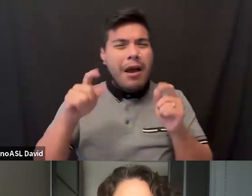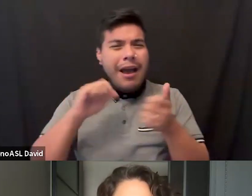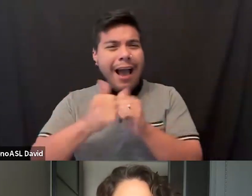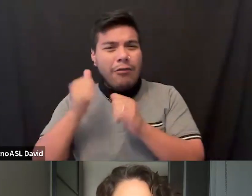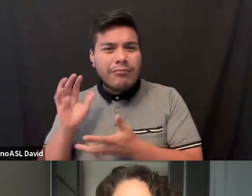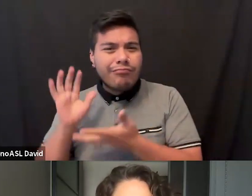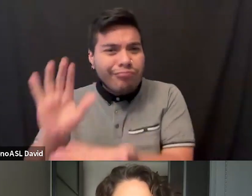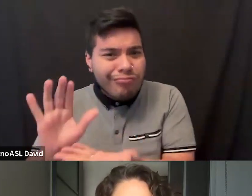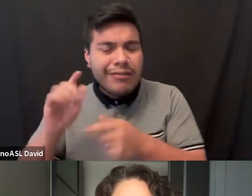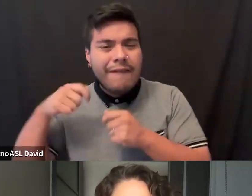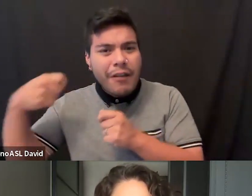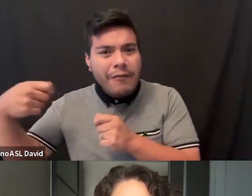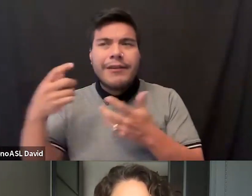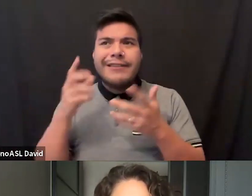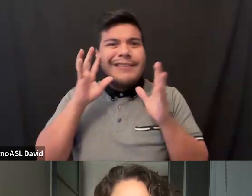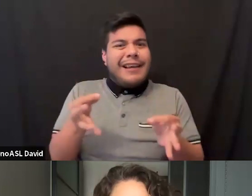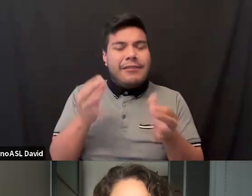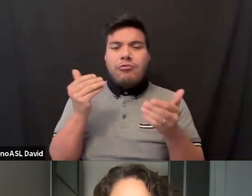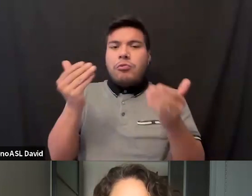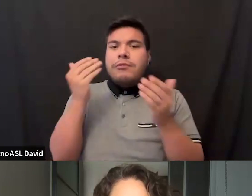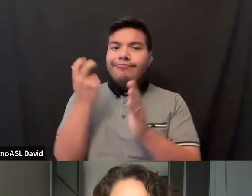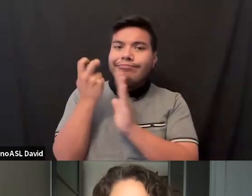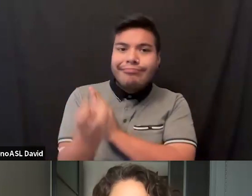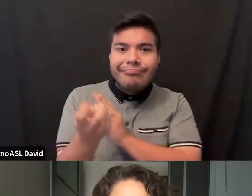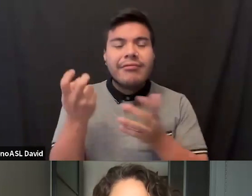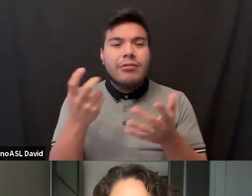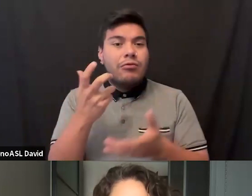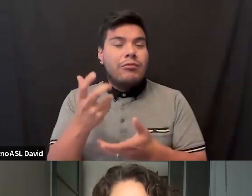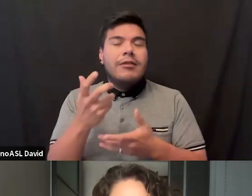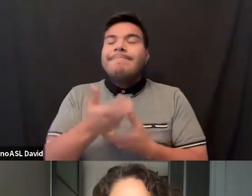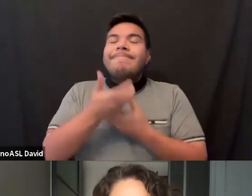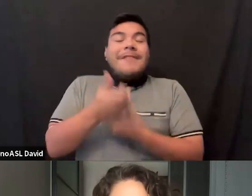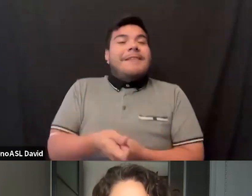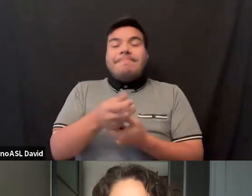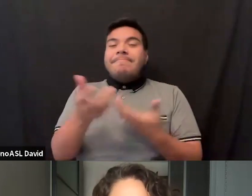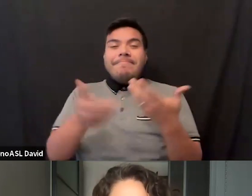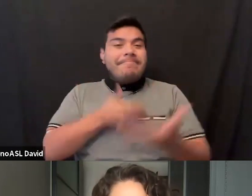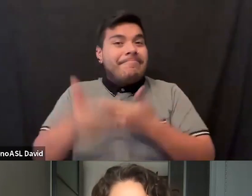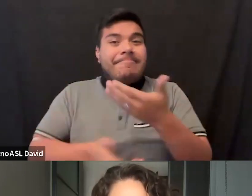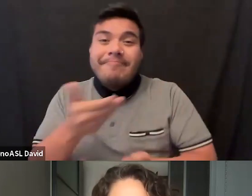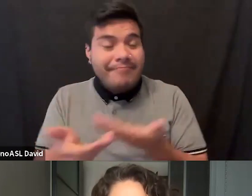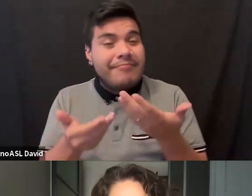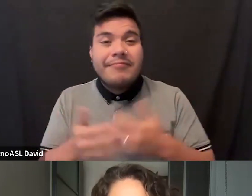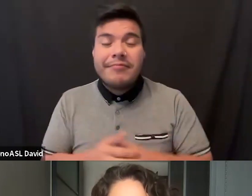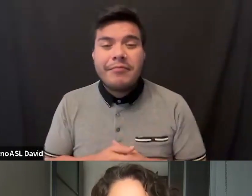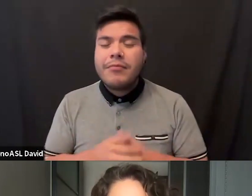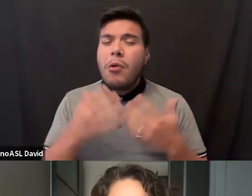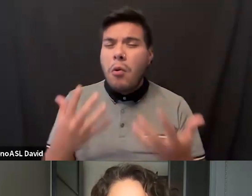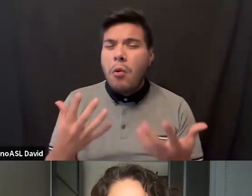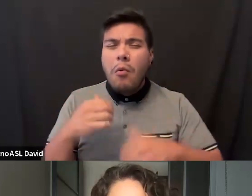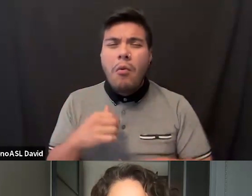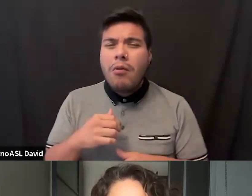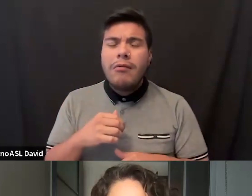to make a decision just to sort of plunge in and trust that you would figure it out as the process went along. So the first thing I'm